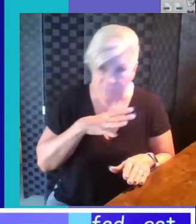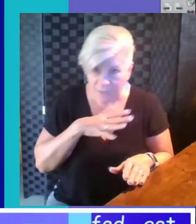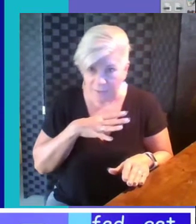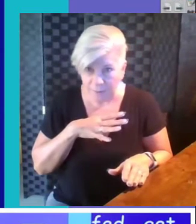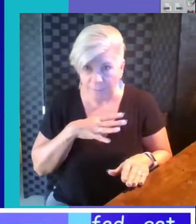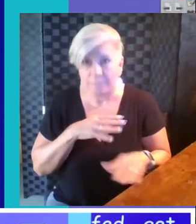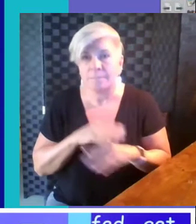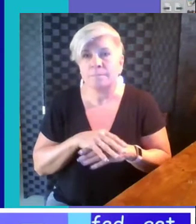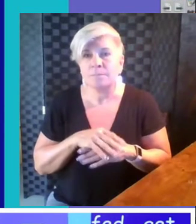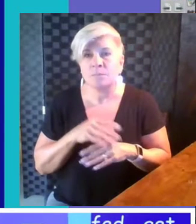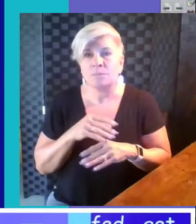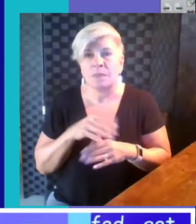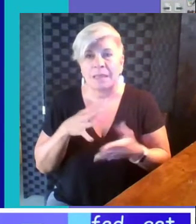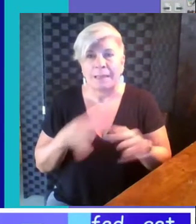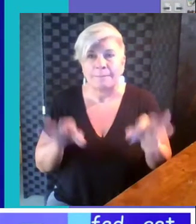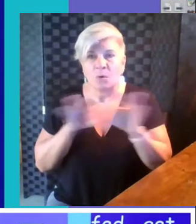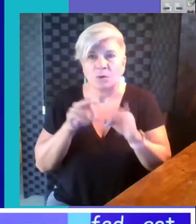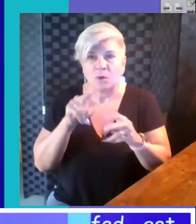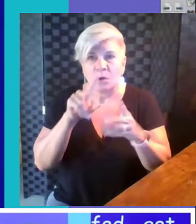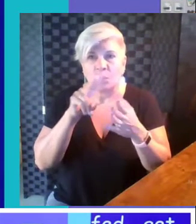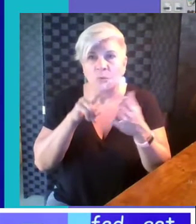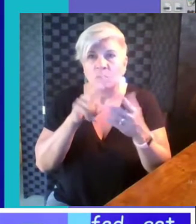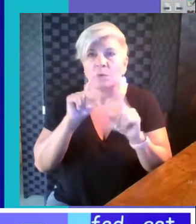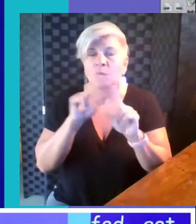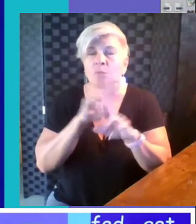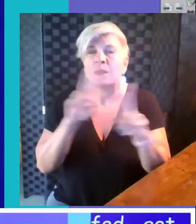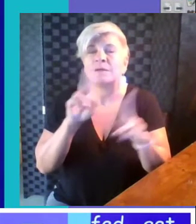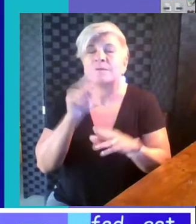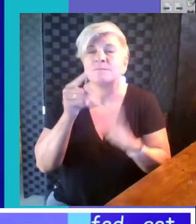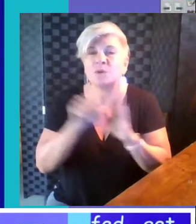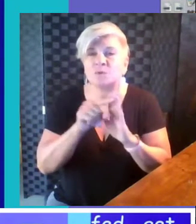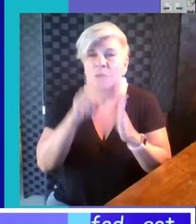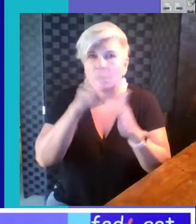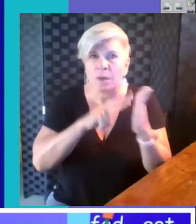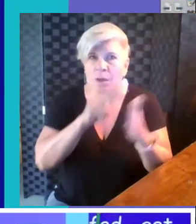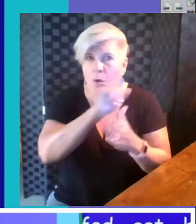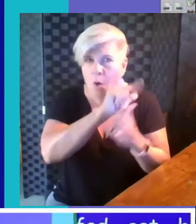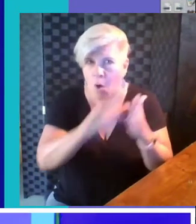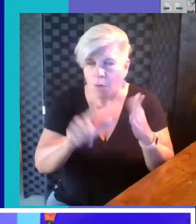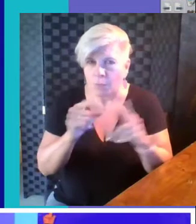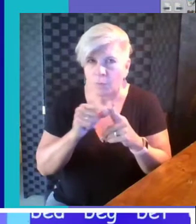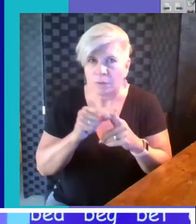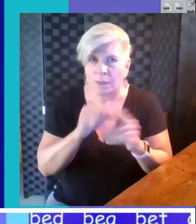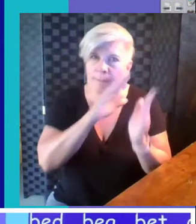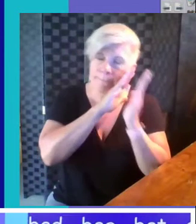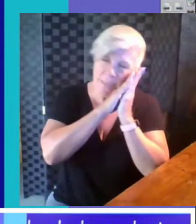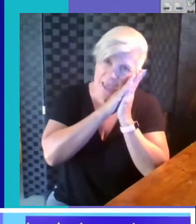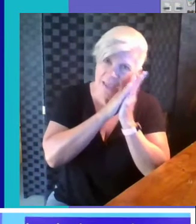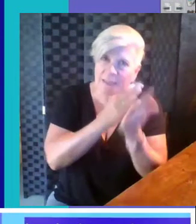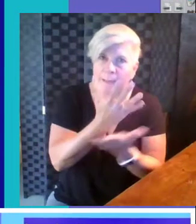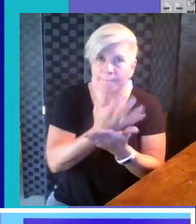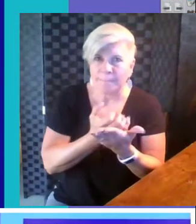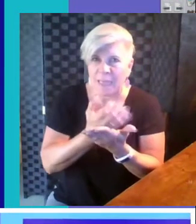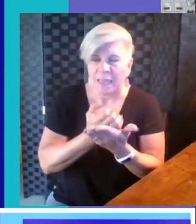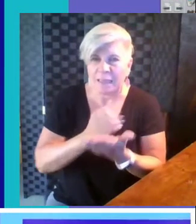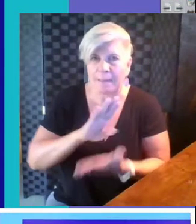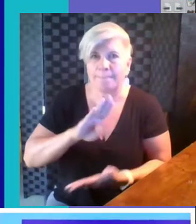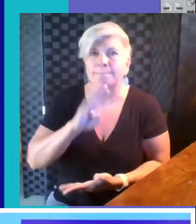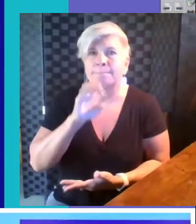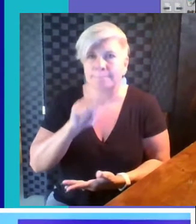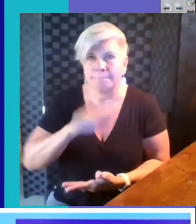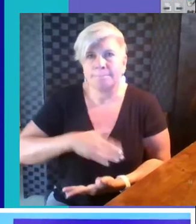me, that's okay. But the important thing is to be ready for first grade, we've got to be able to read all these 3-letter words. Bed,